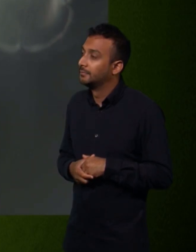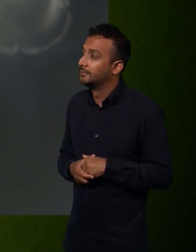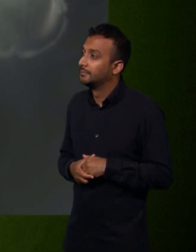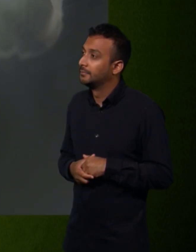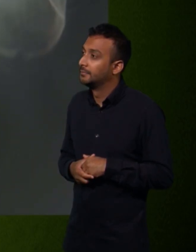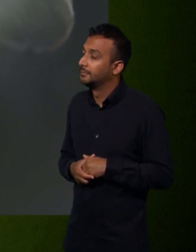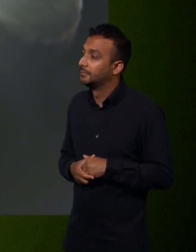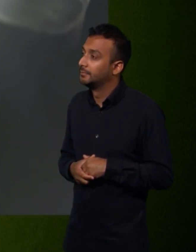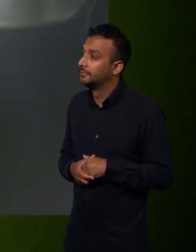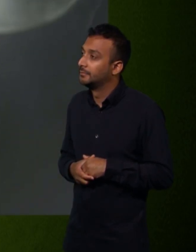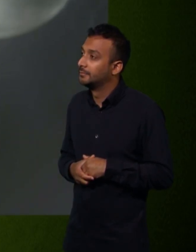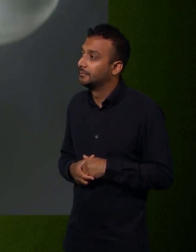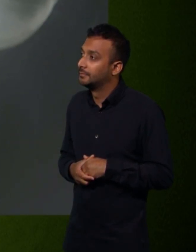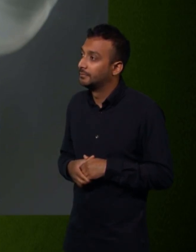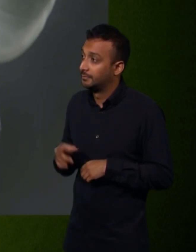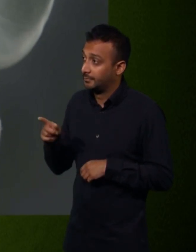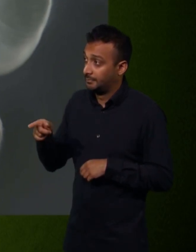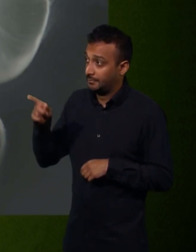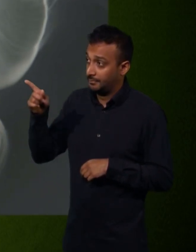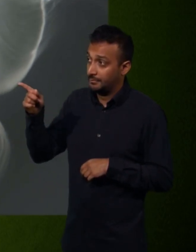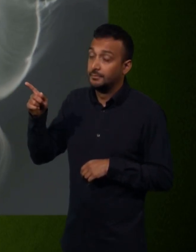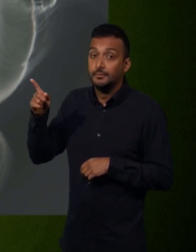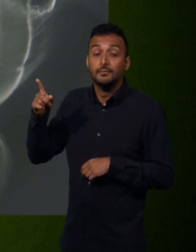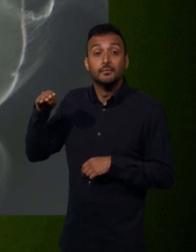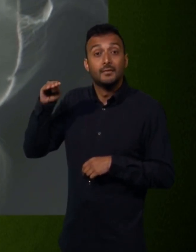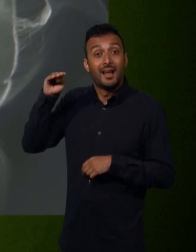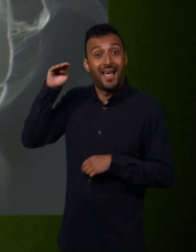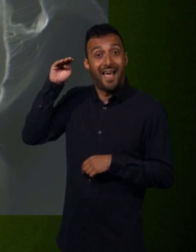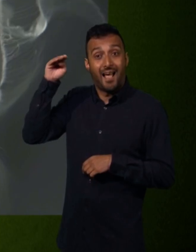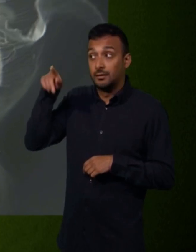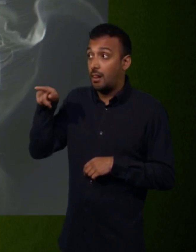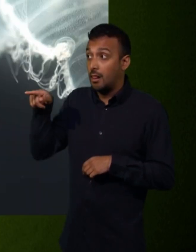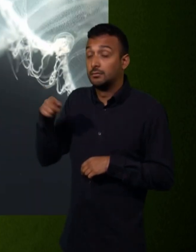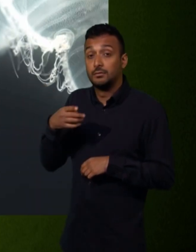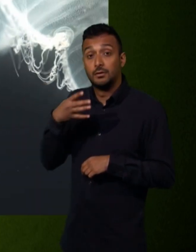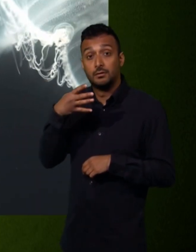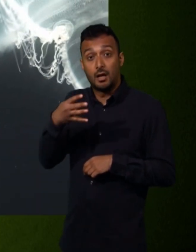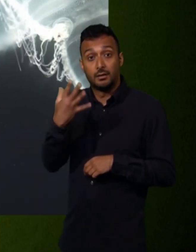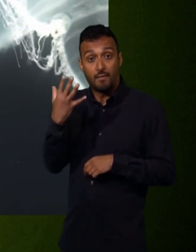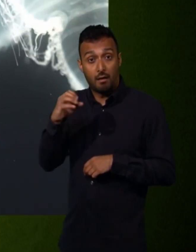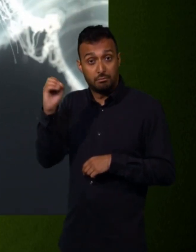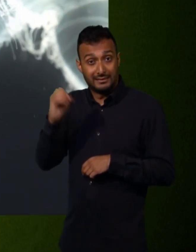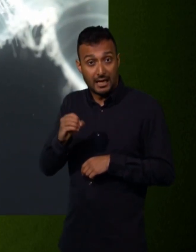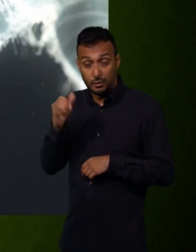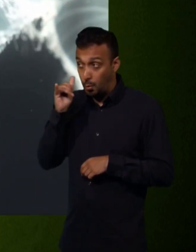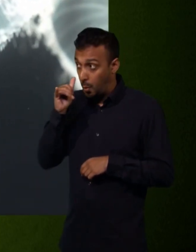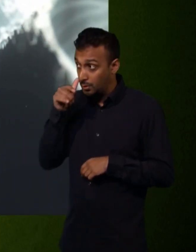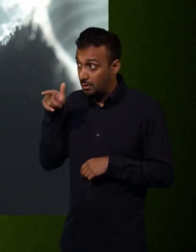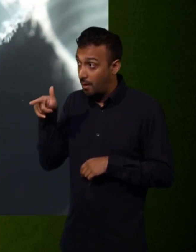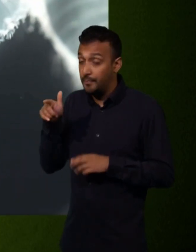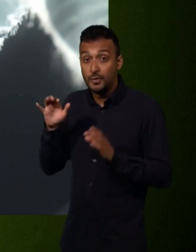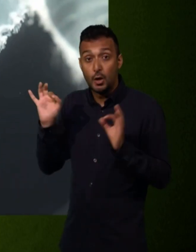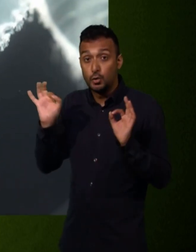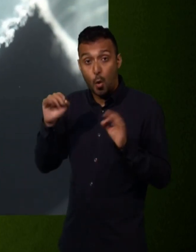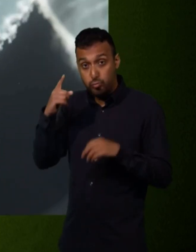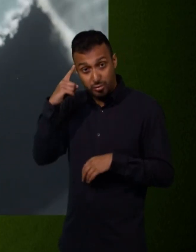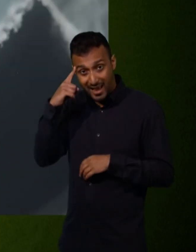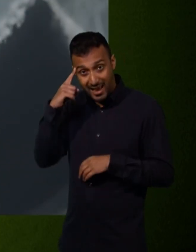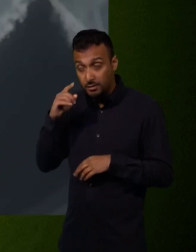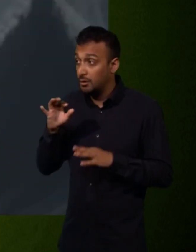These mature adults are 95% water. They have no brains, no bones, and no